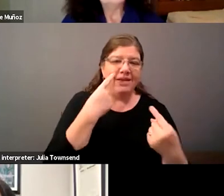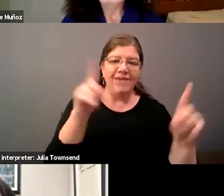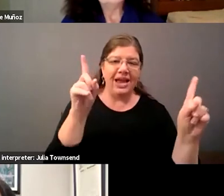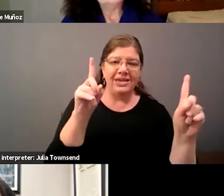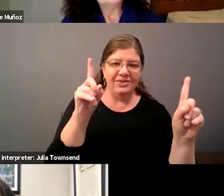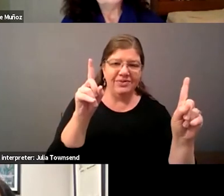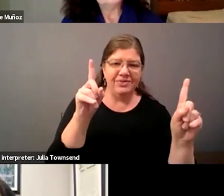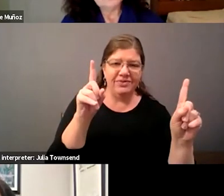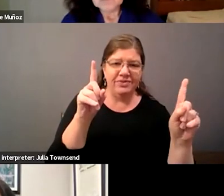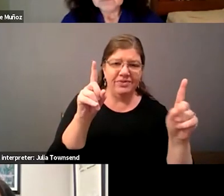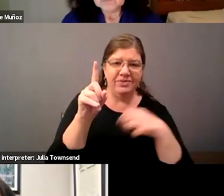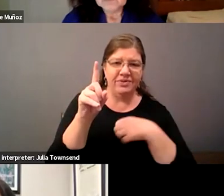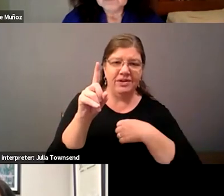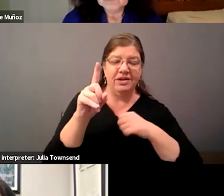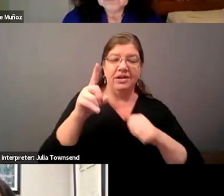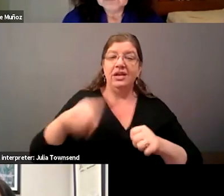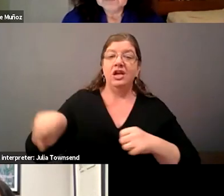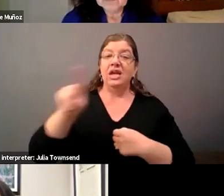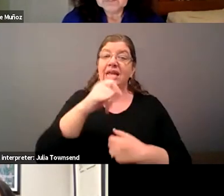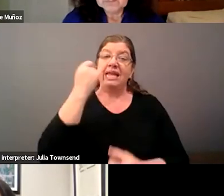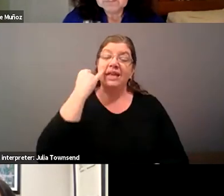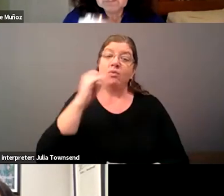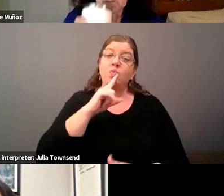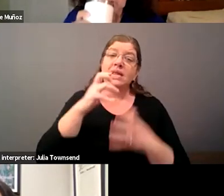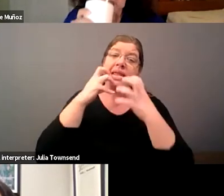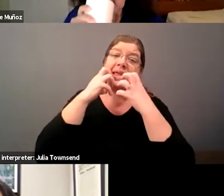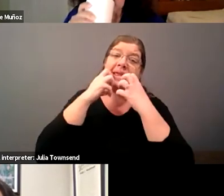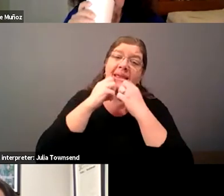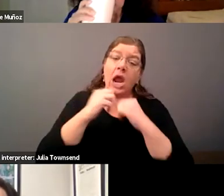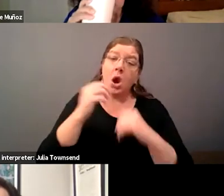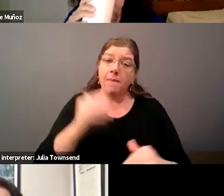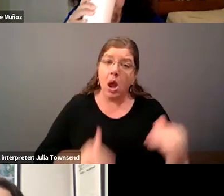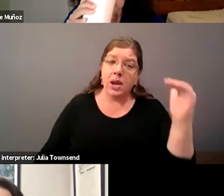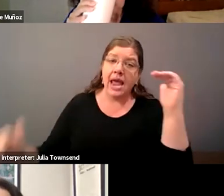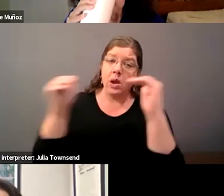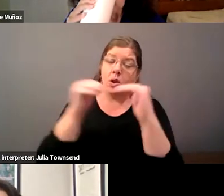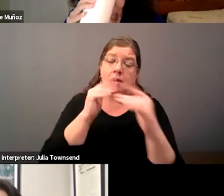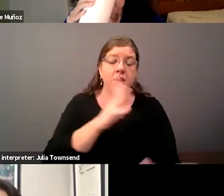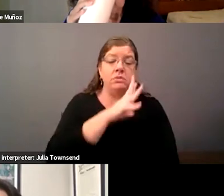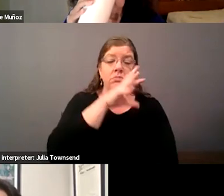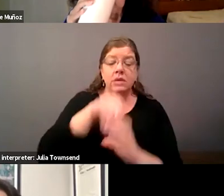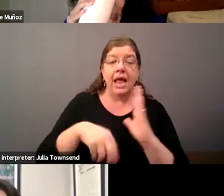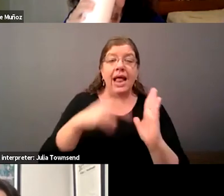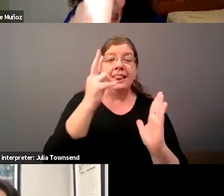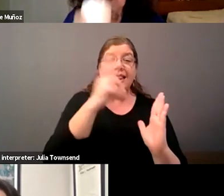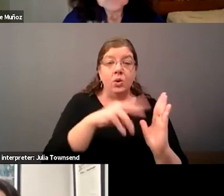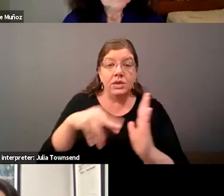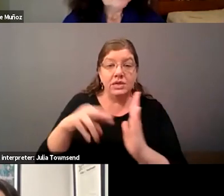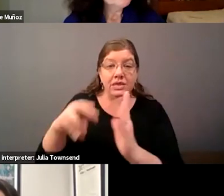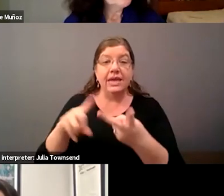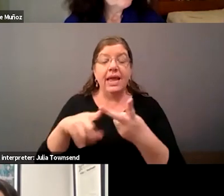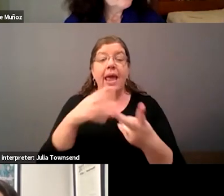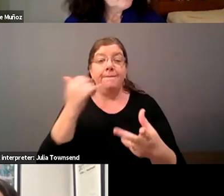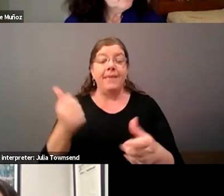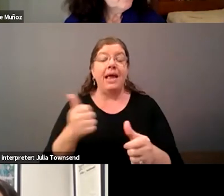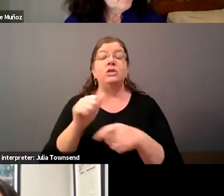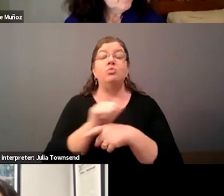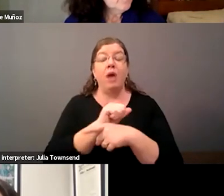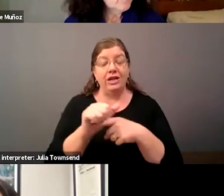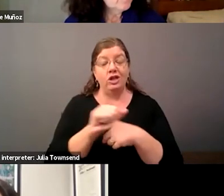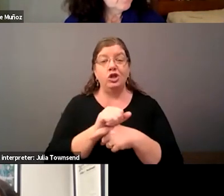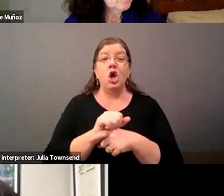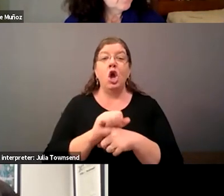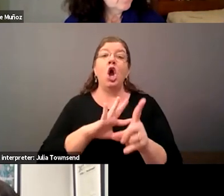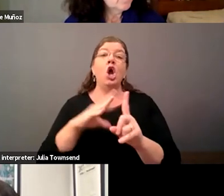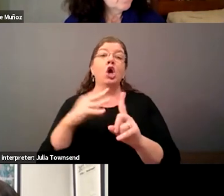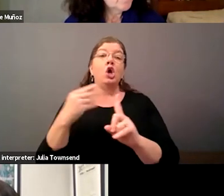i really care about equity you got to work literacy into it and best practices just cultural proficiency